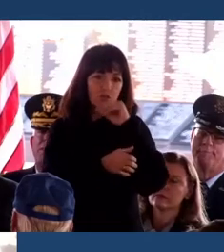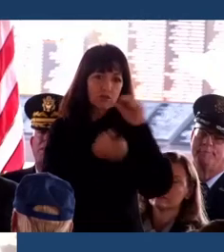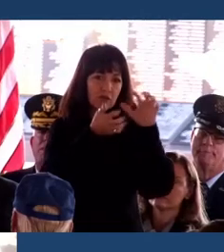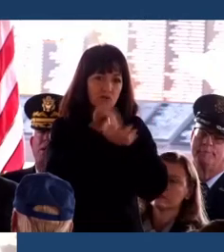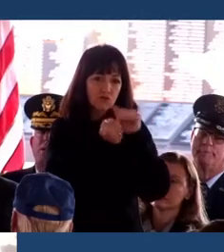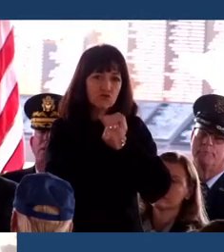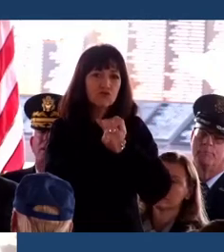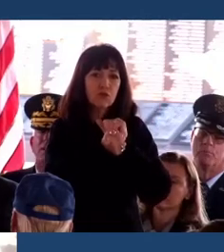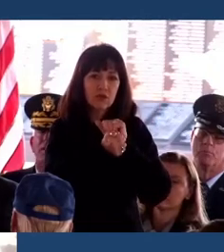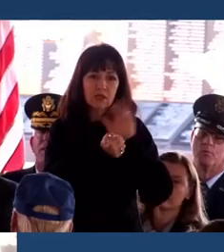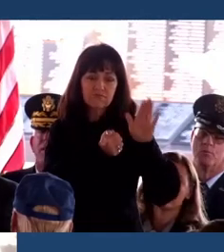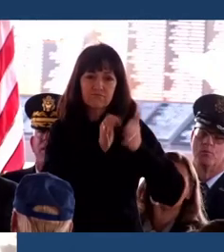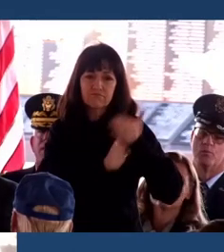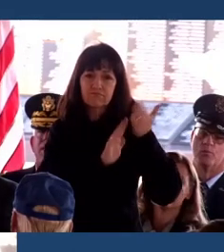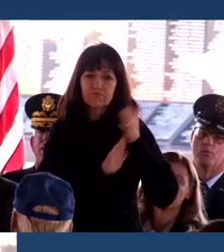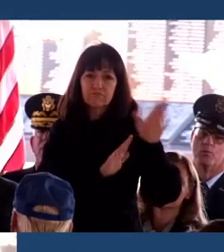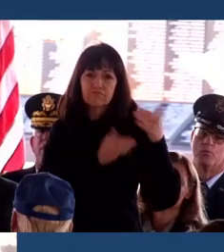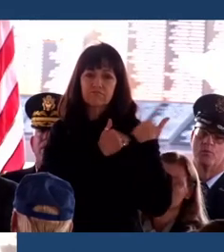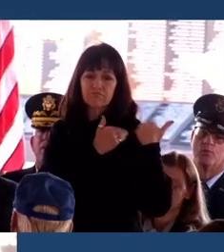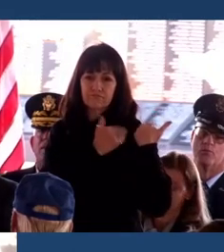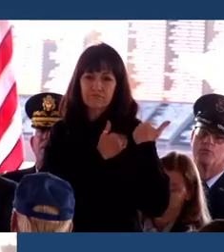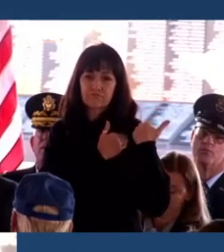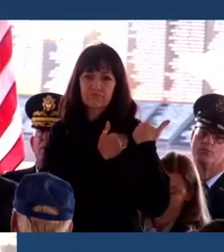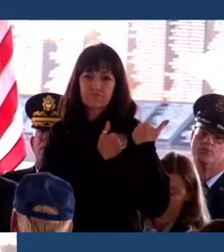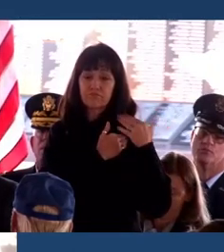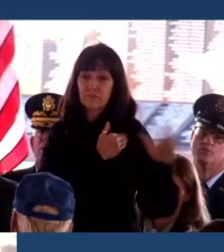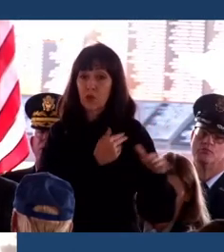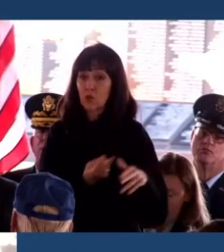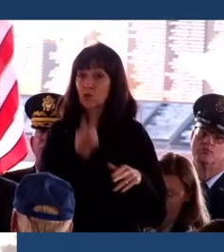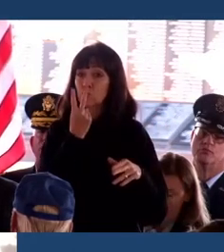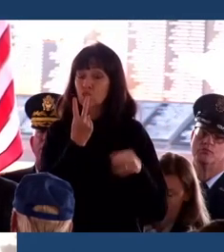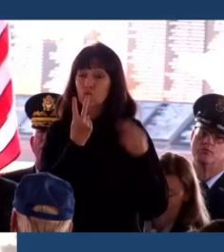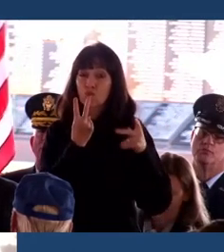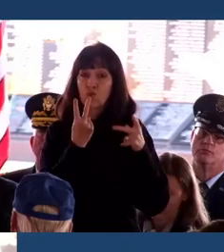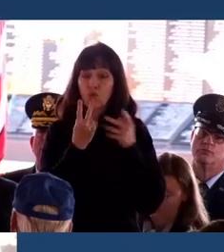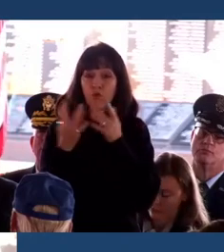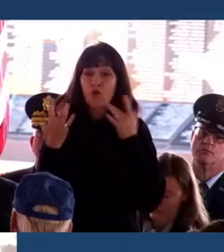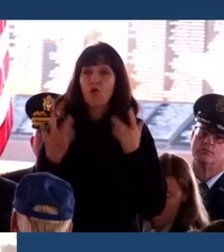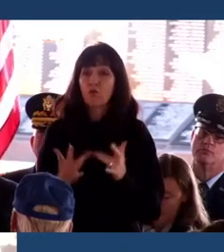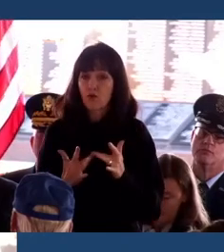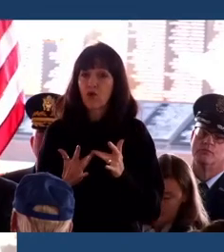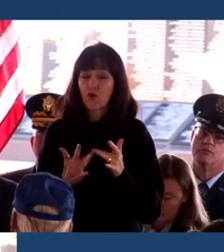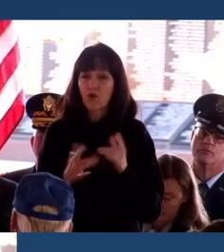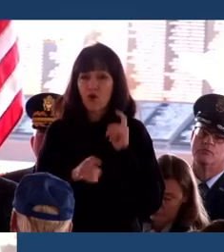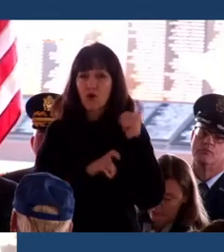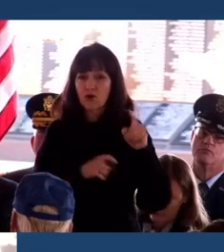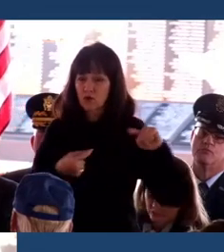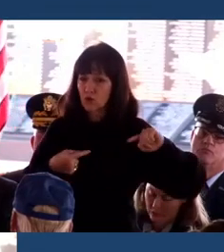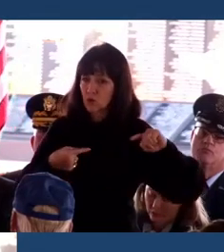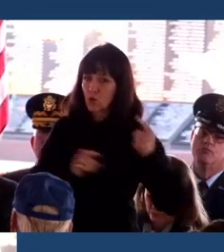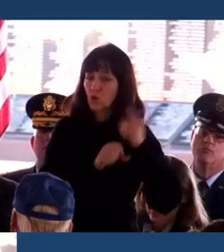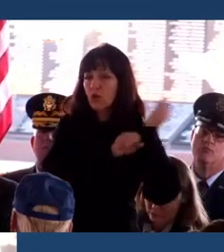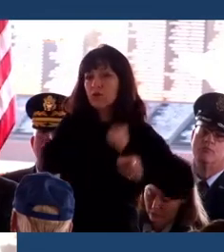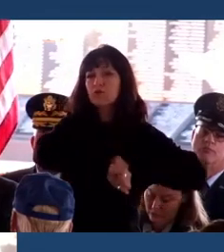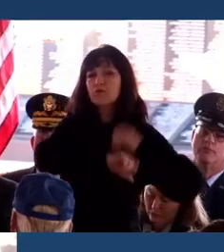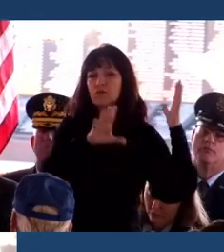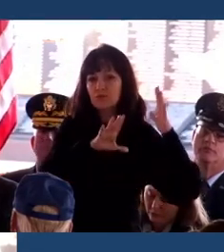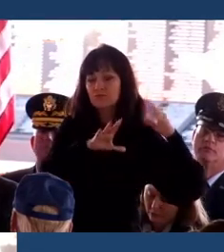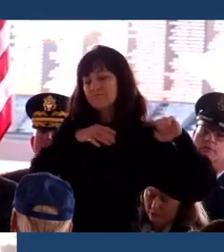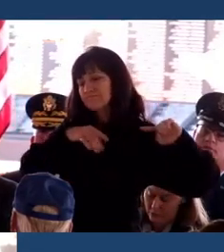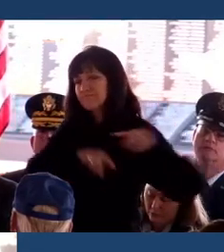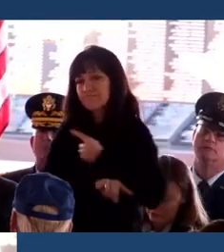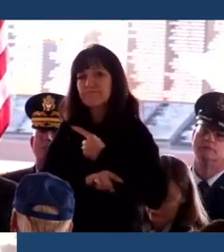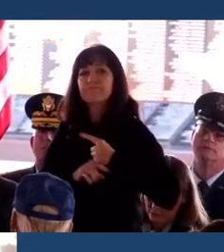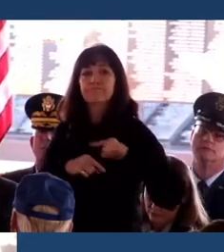operation. Jim received the first of his two Purple Hearts after being wounded by shrapnel clearing tunnels near Da